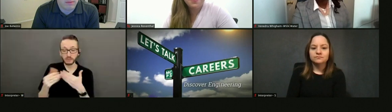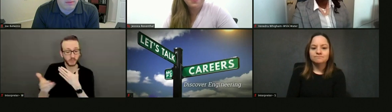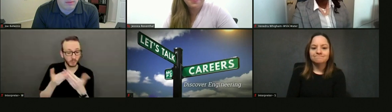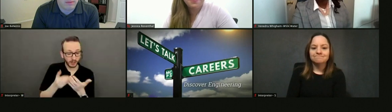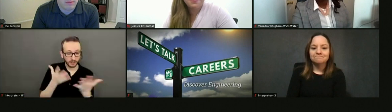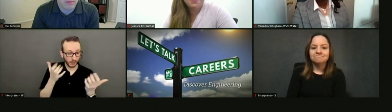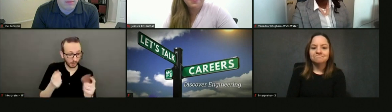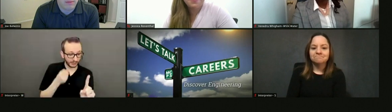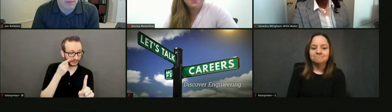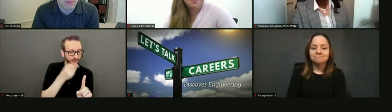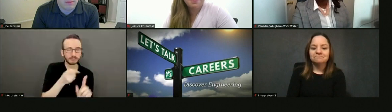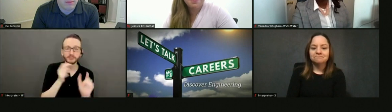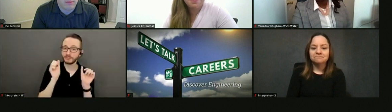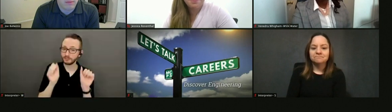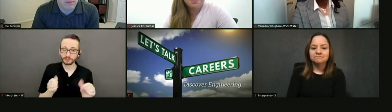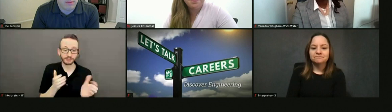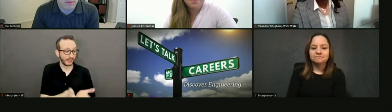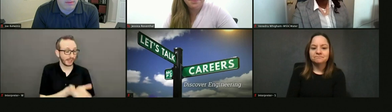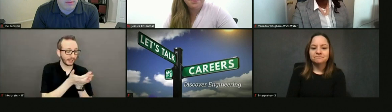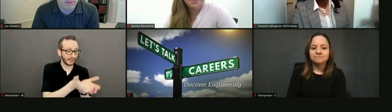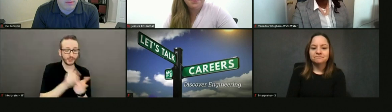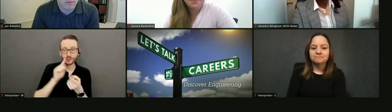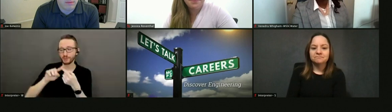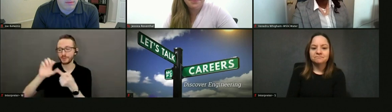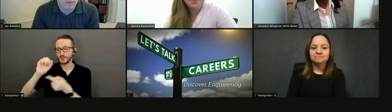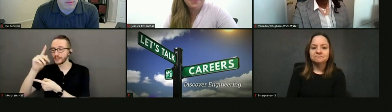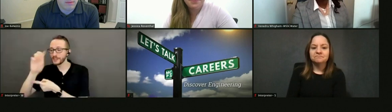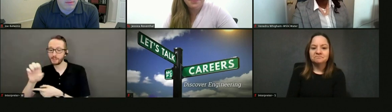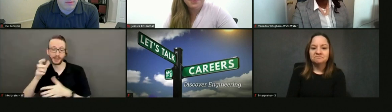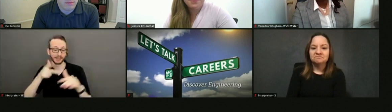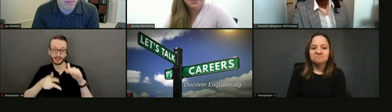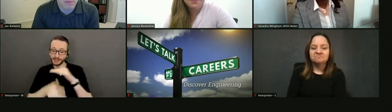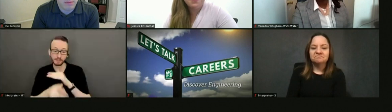So ships to space, to submarines.